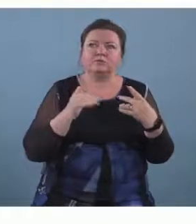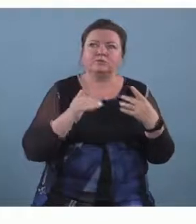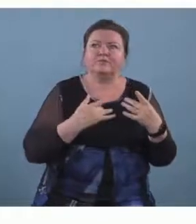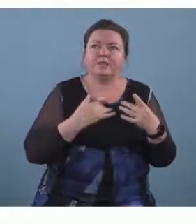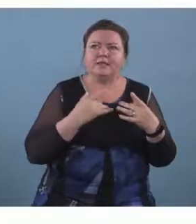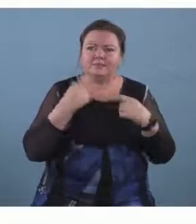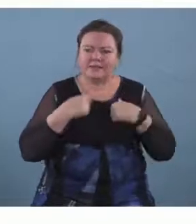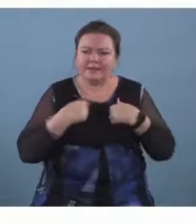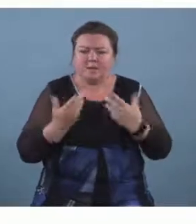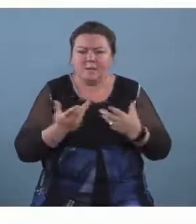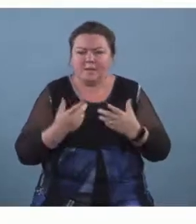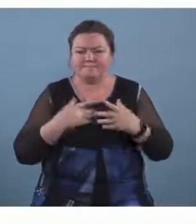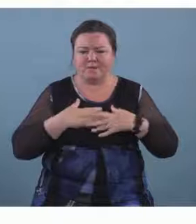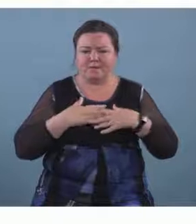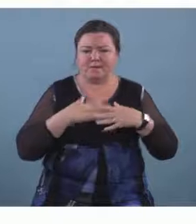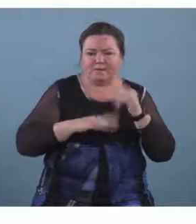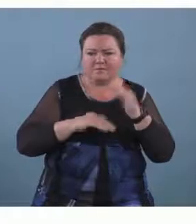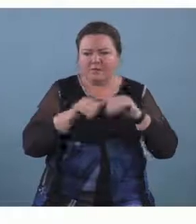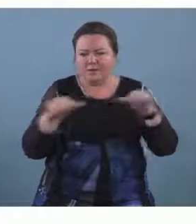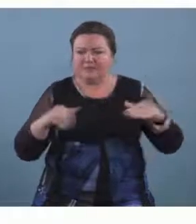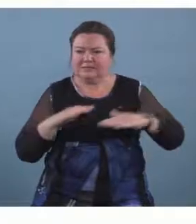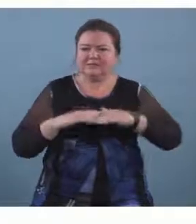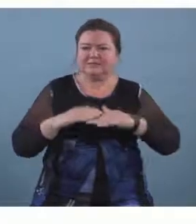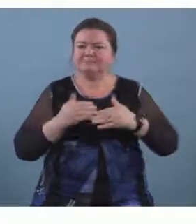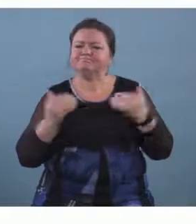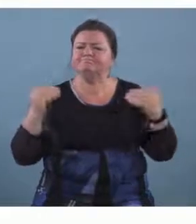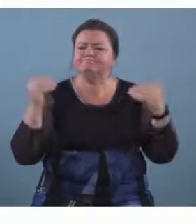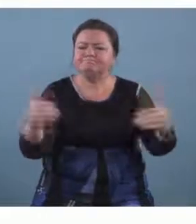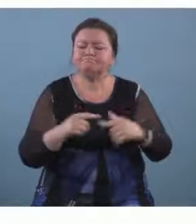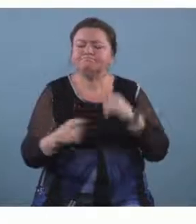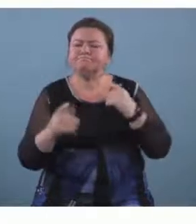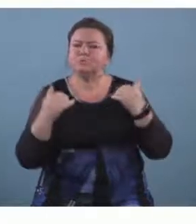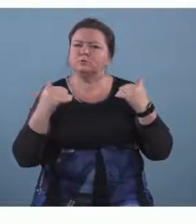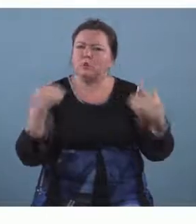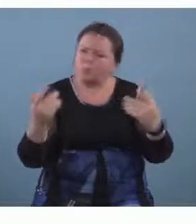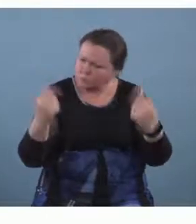comfort zone and to express themselves in a new way